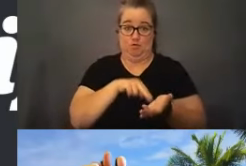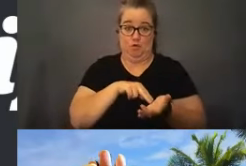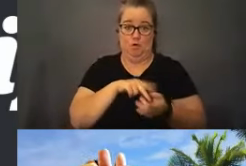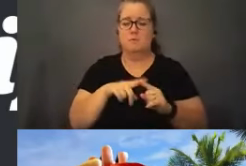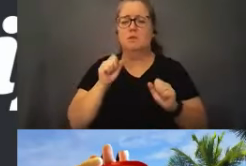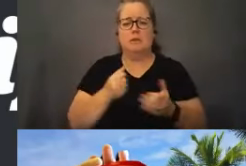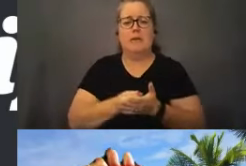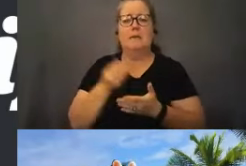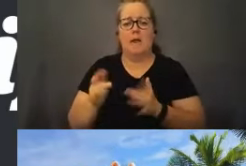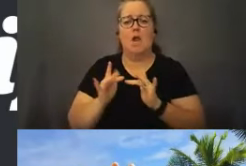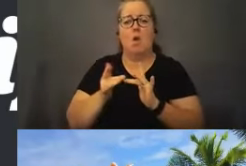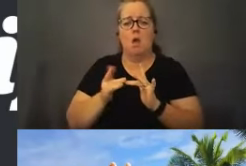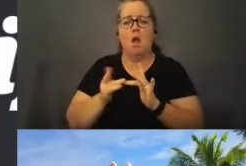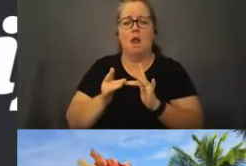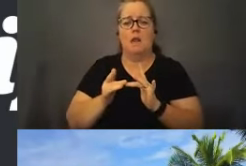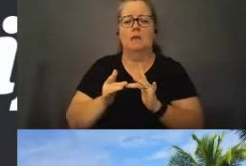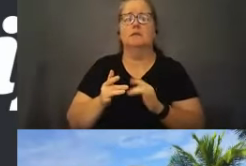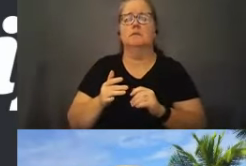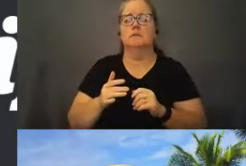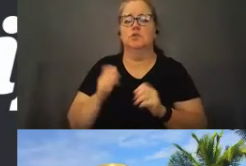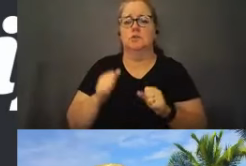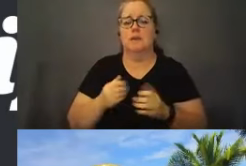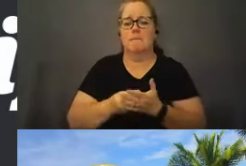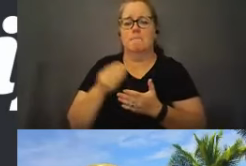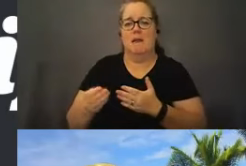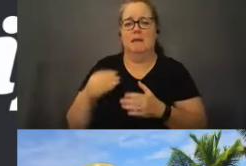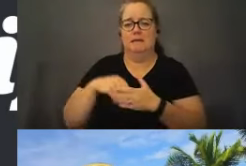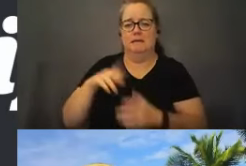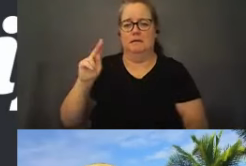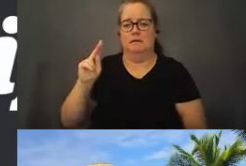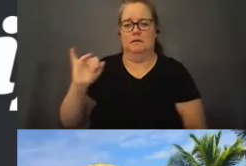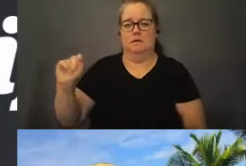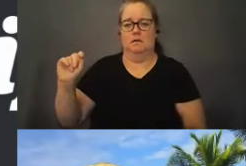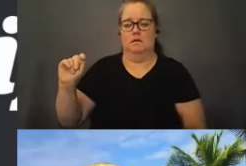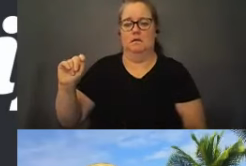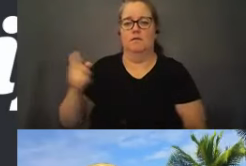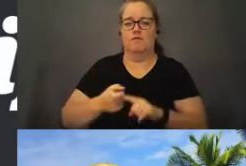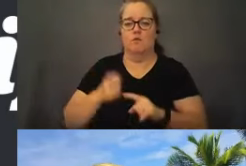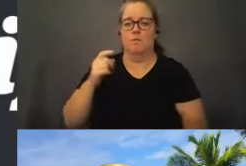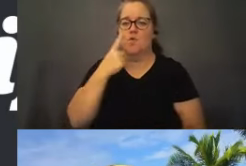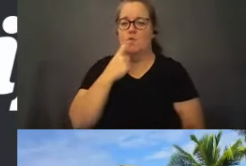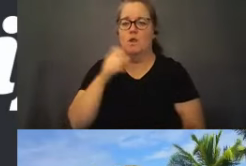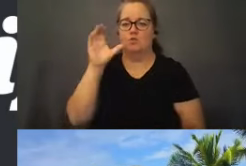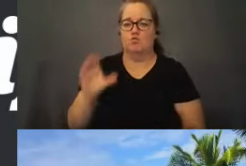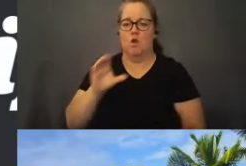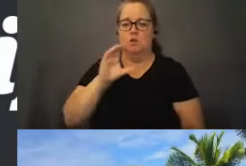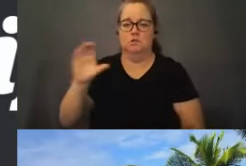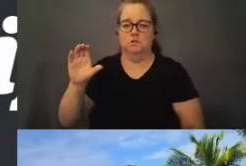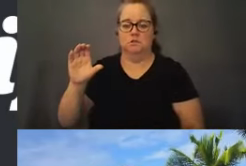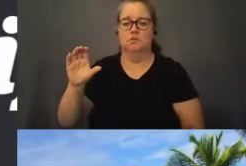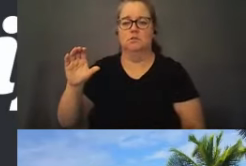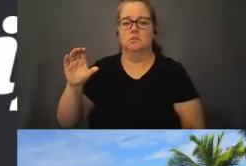these online, and it comes in a little kit. This is a Red Cross one, is